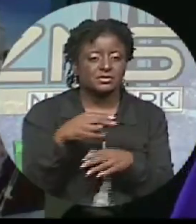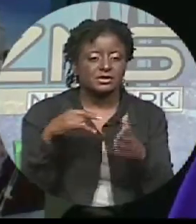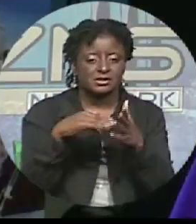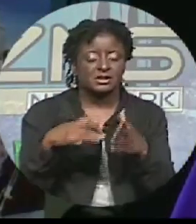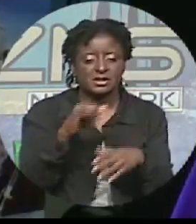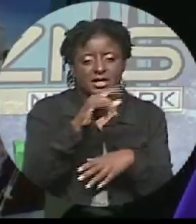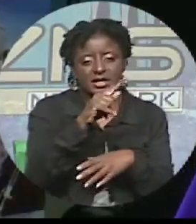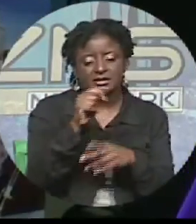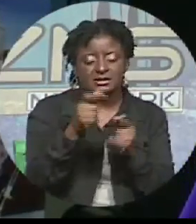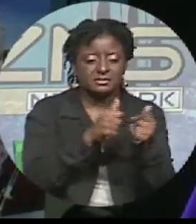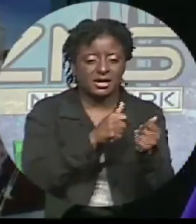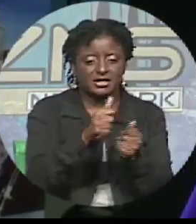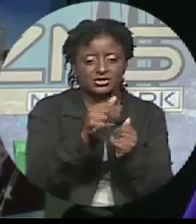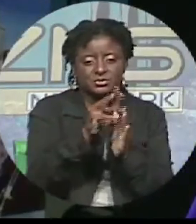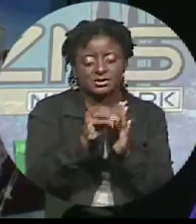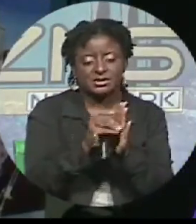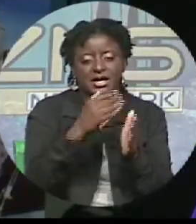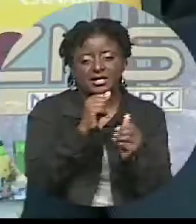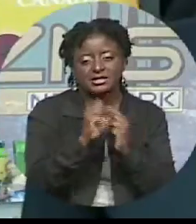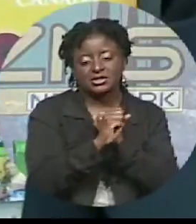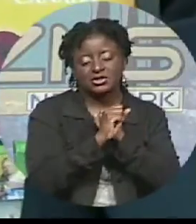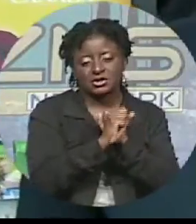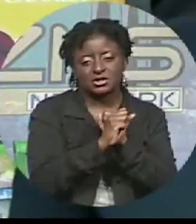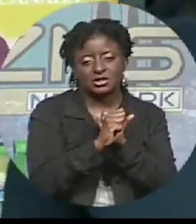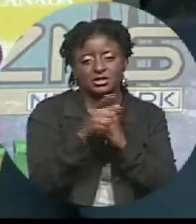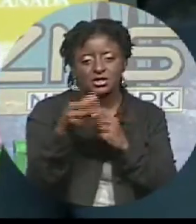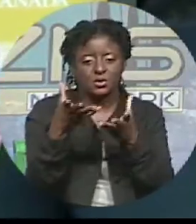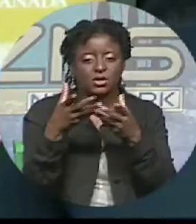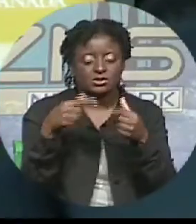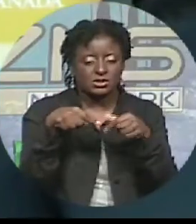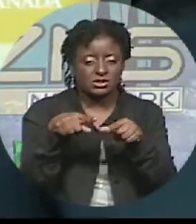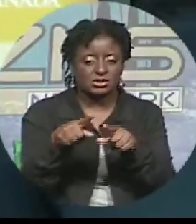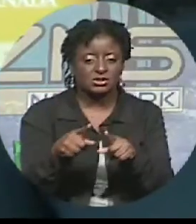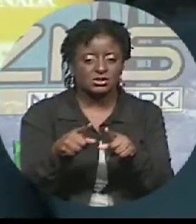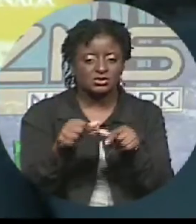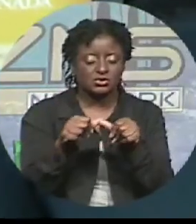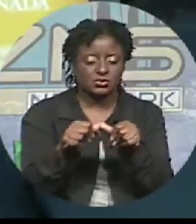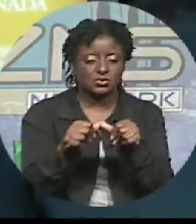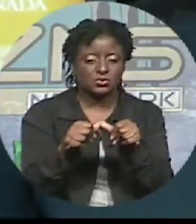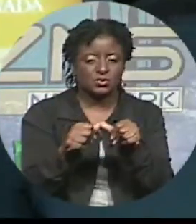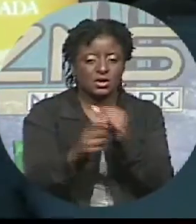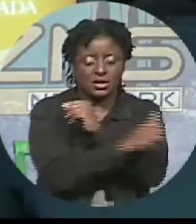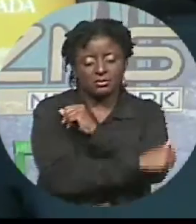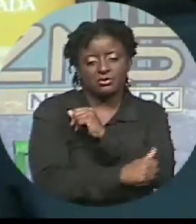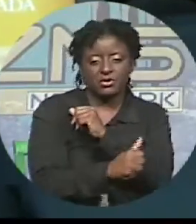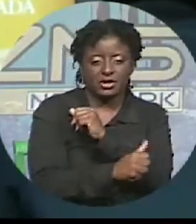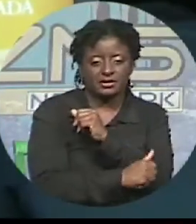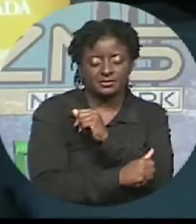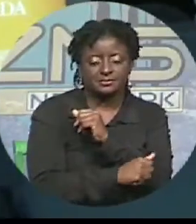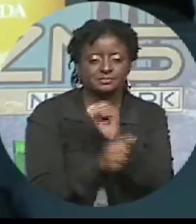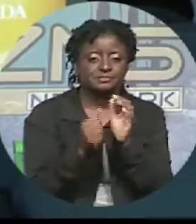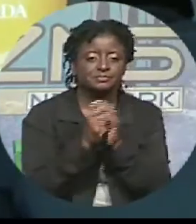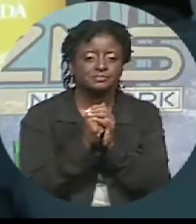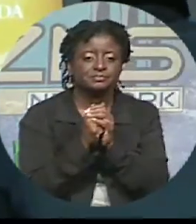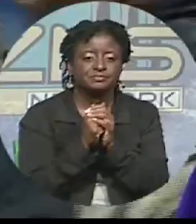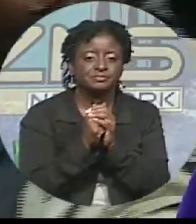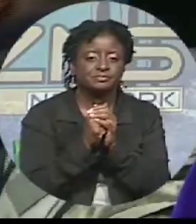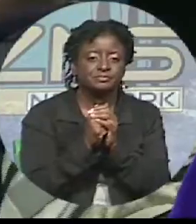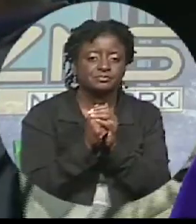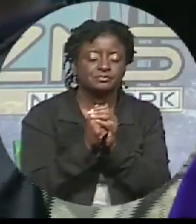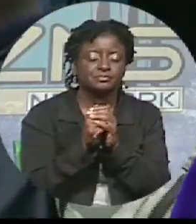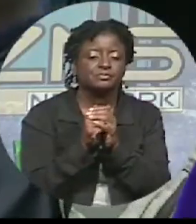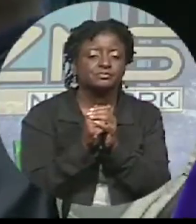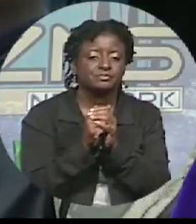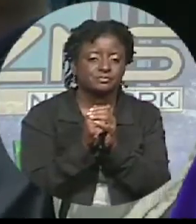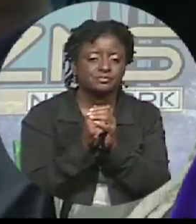He wants to go abroad to extend his studies in that field and spoke about the advantages of having different colleges easily accessible. I heard a